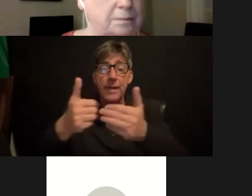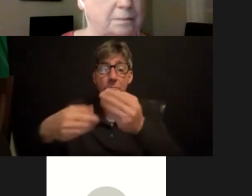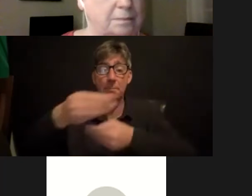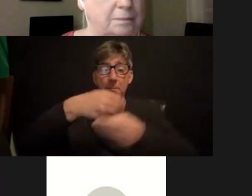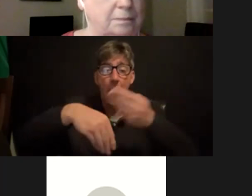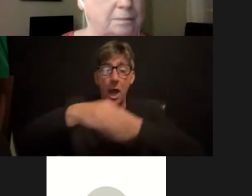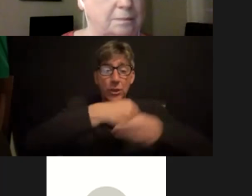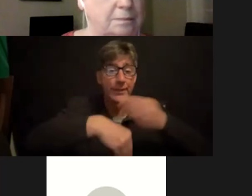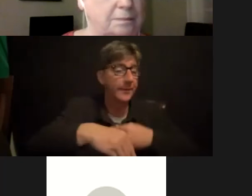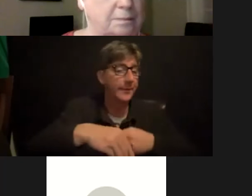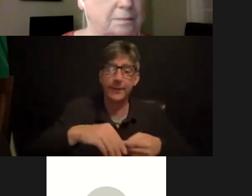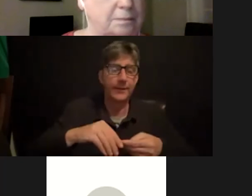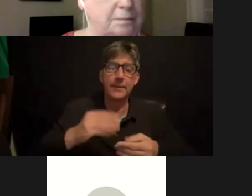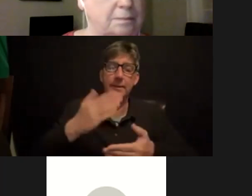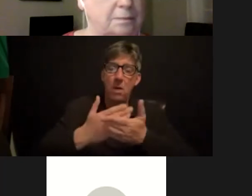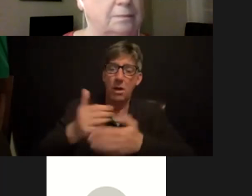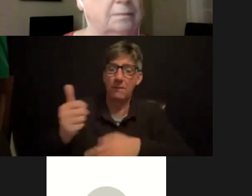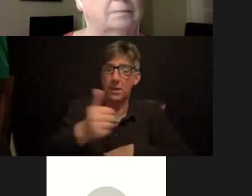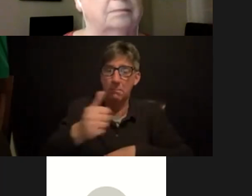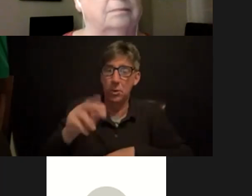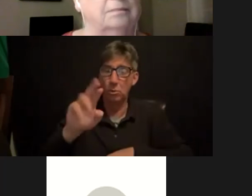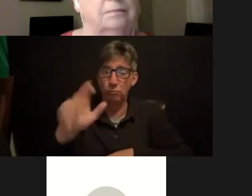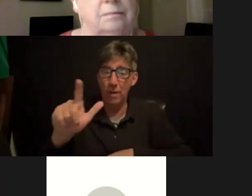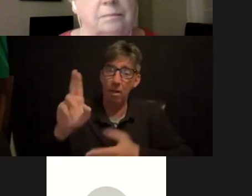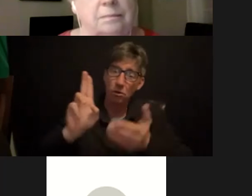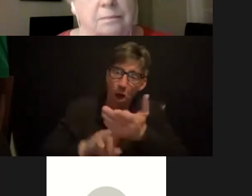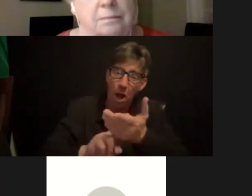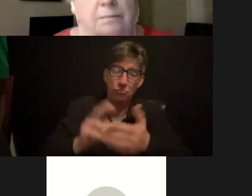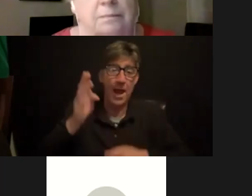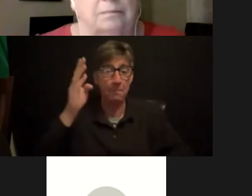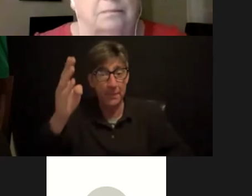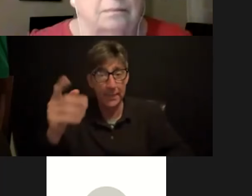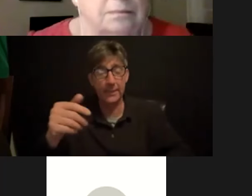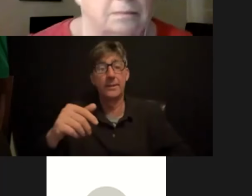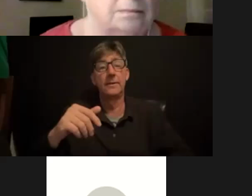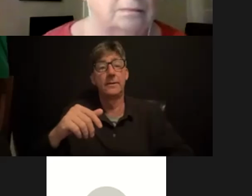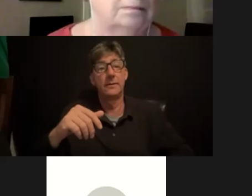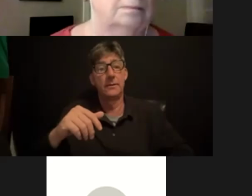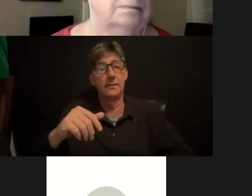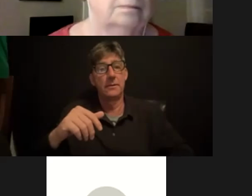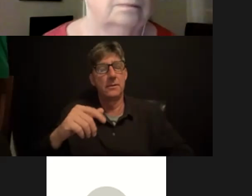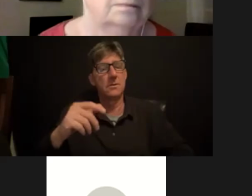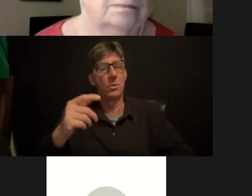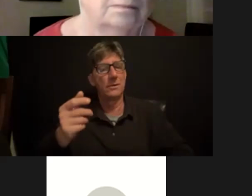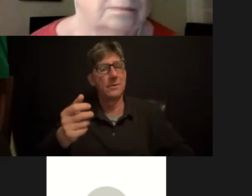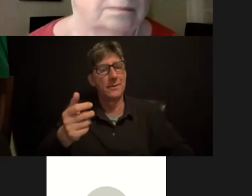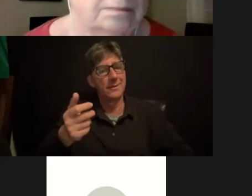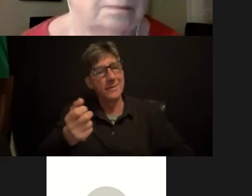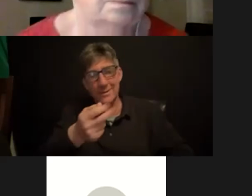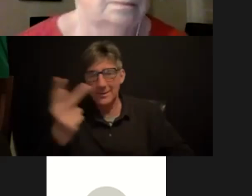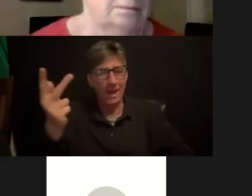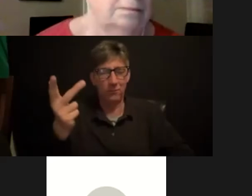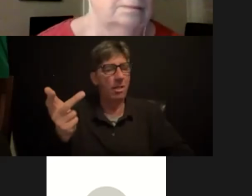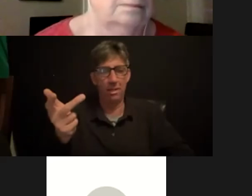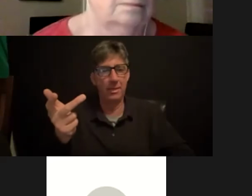contract bid. The Keolis maintains, and so it's pulling it out is, and there's a number of kind of ancillary benefits